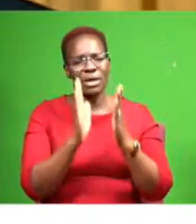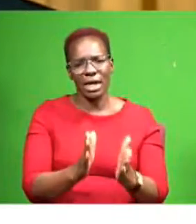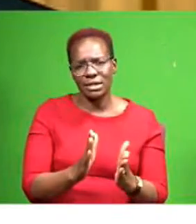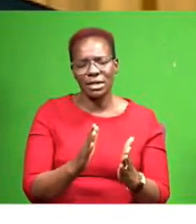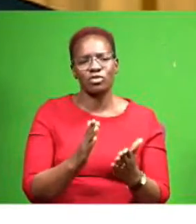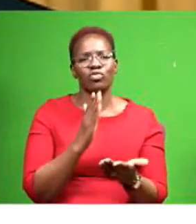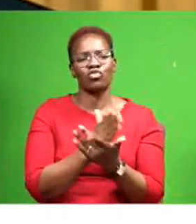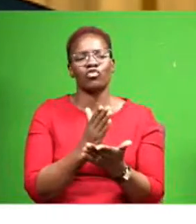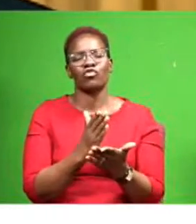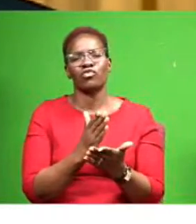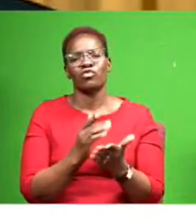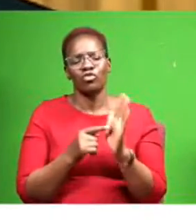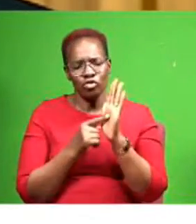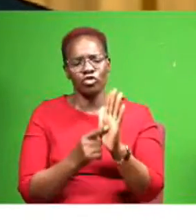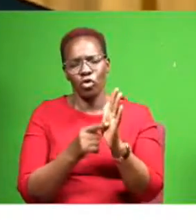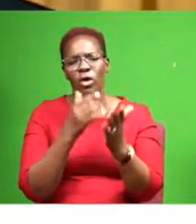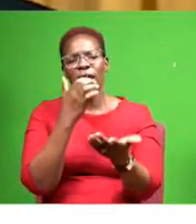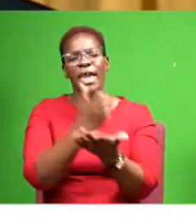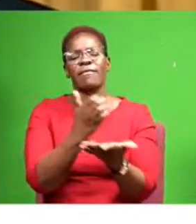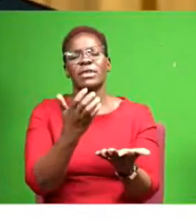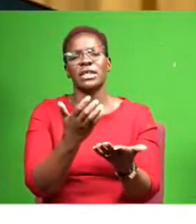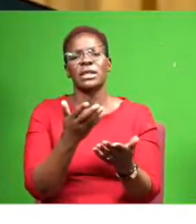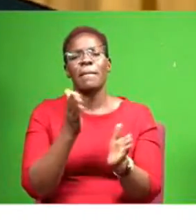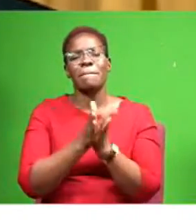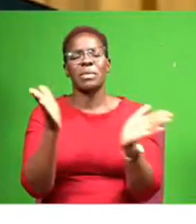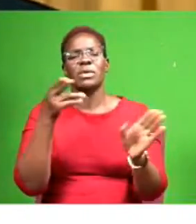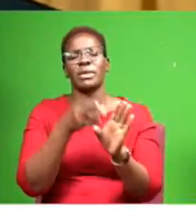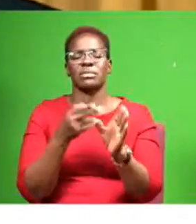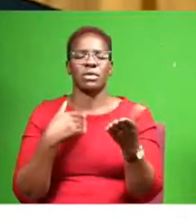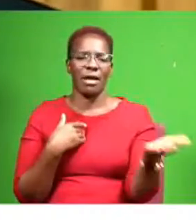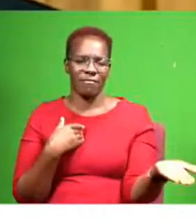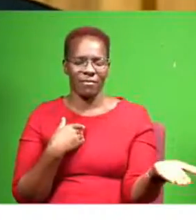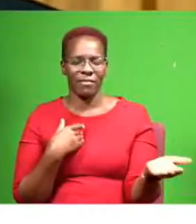prove the fact of public participation.